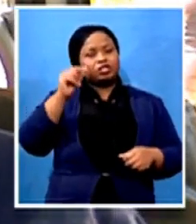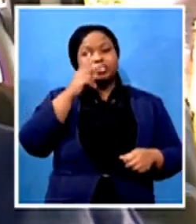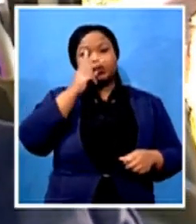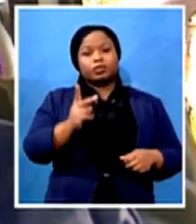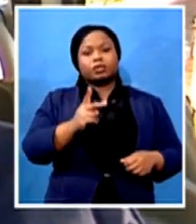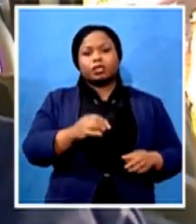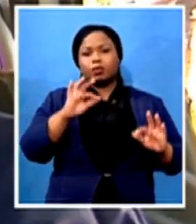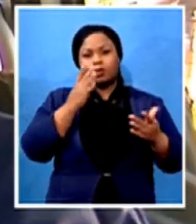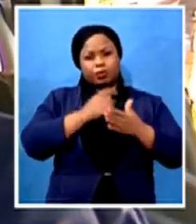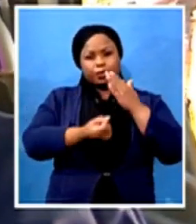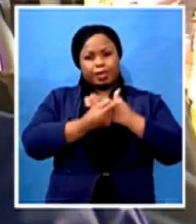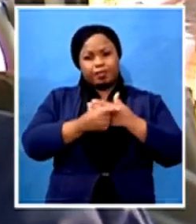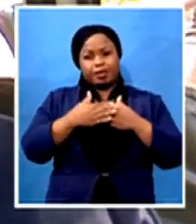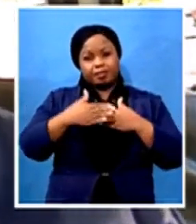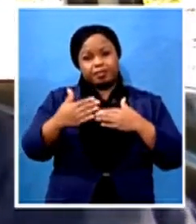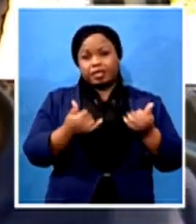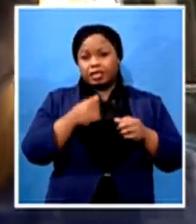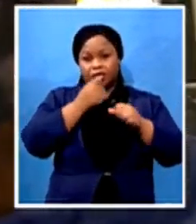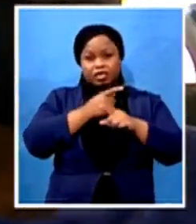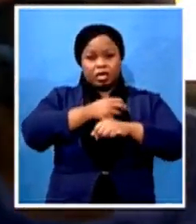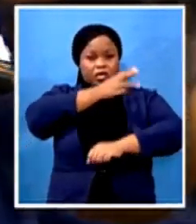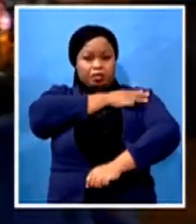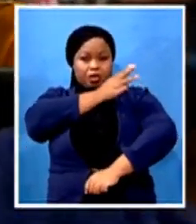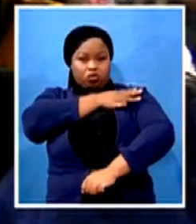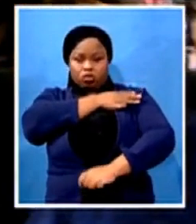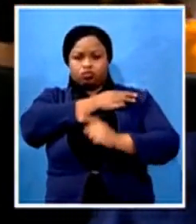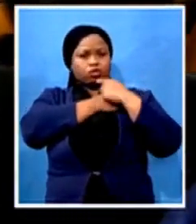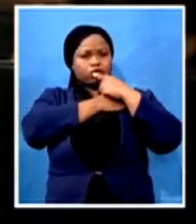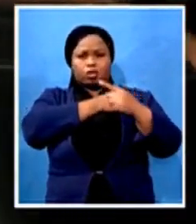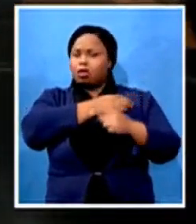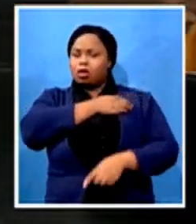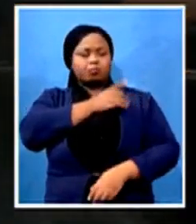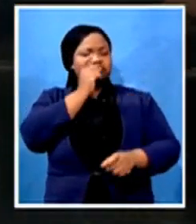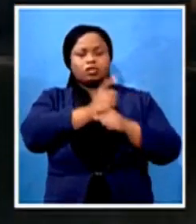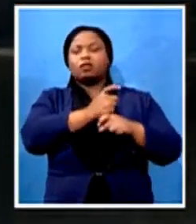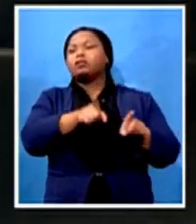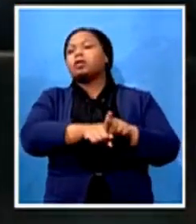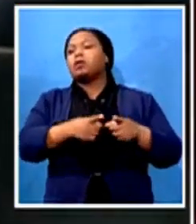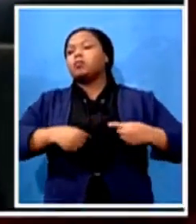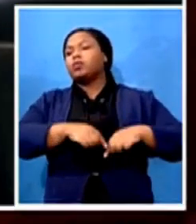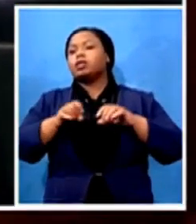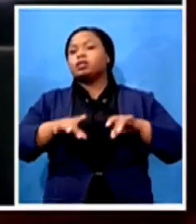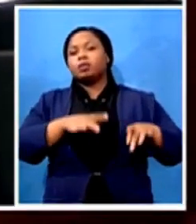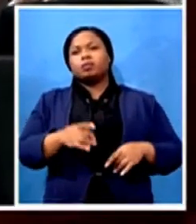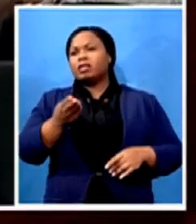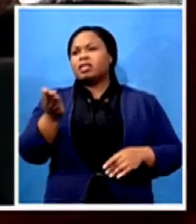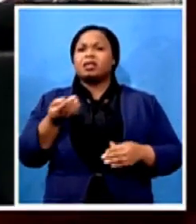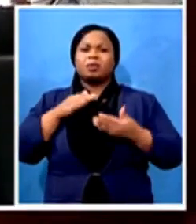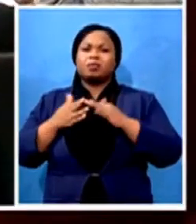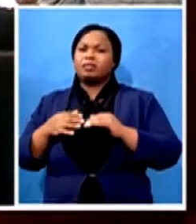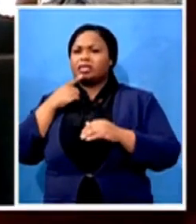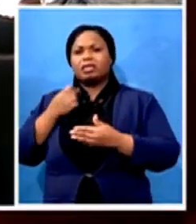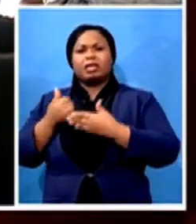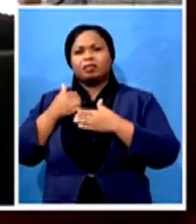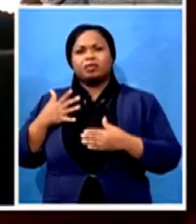taxi bosses on the one hand saying it's tough times for us, and the commuters are saying help us out, Blaine. Yeah, it's a ripple effect, isn't it? I